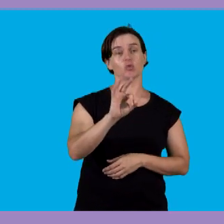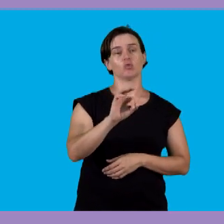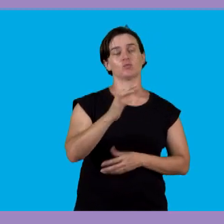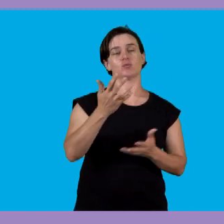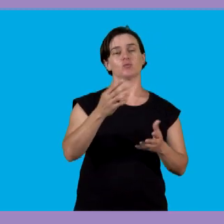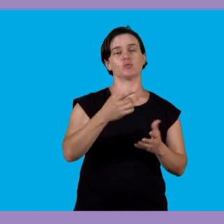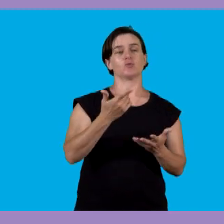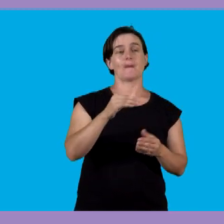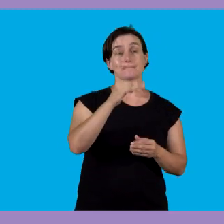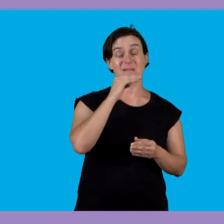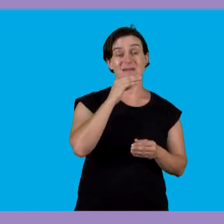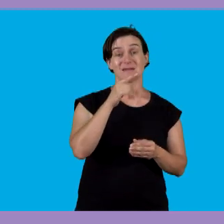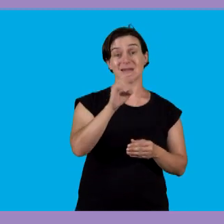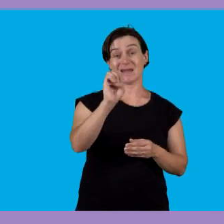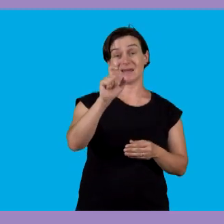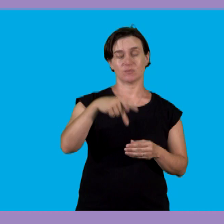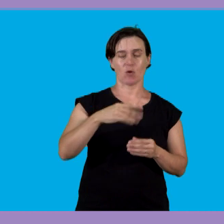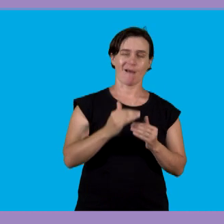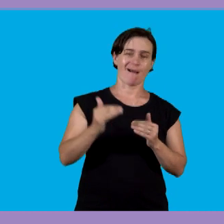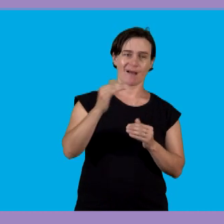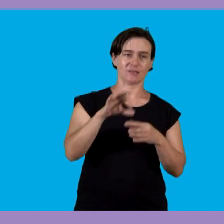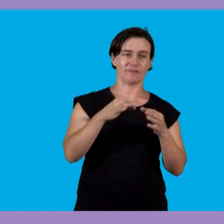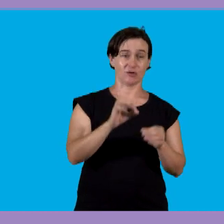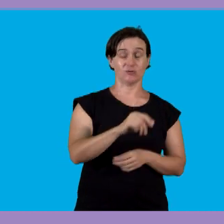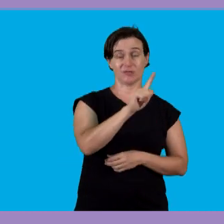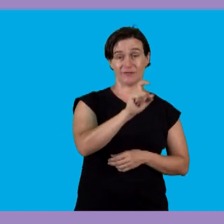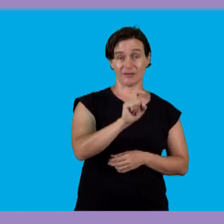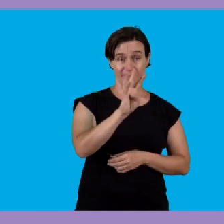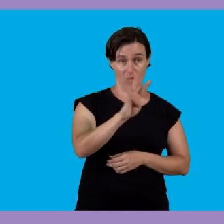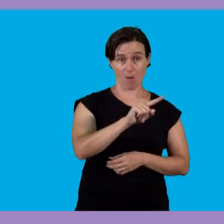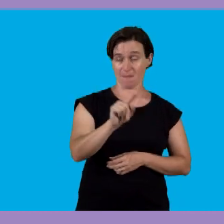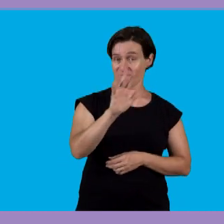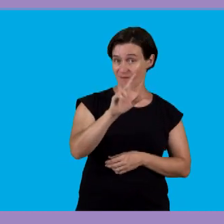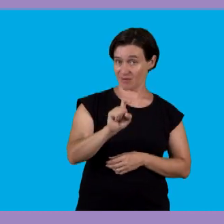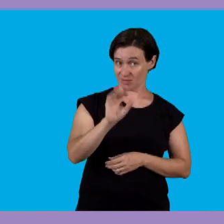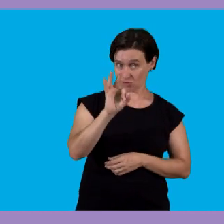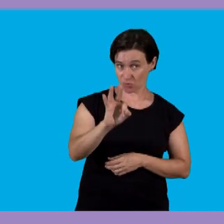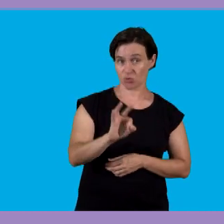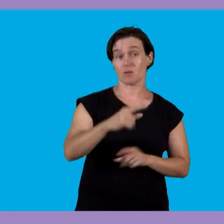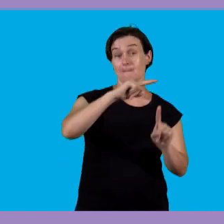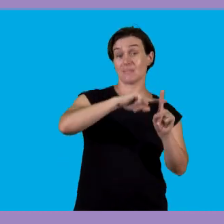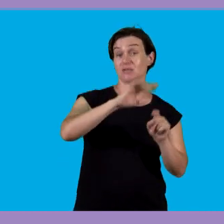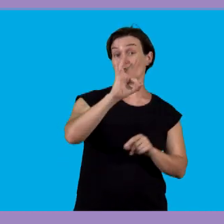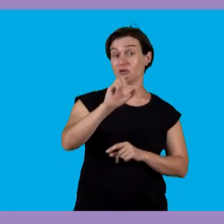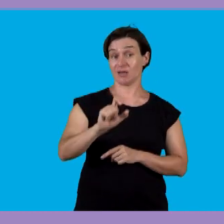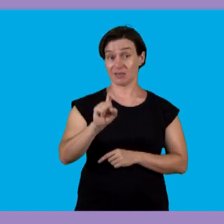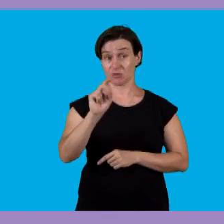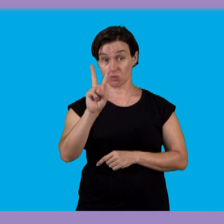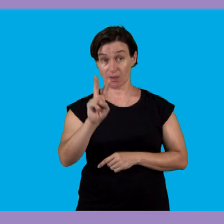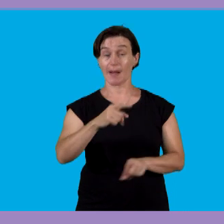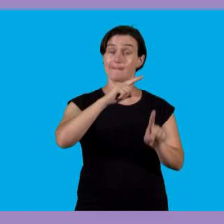that has the higher value. So we're going to start with 7x exponent 4, then minus 5x